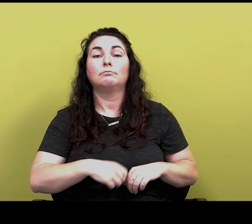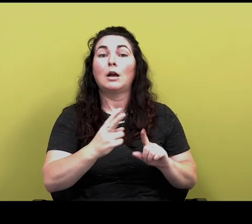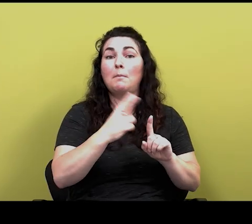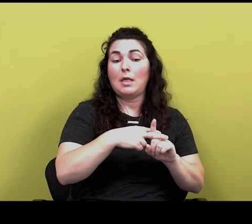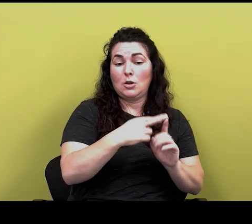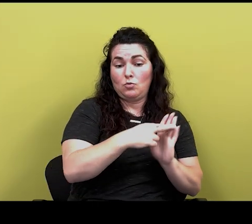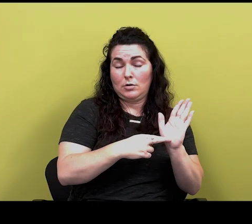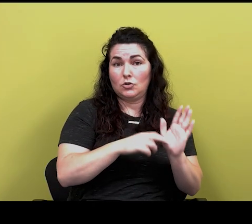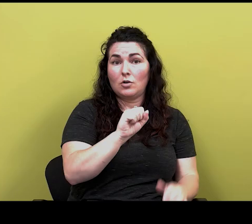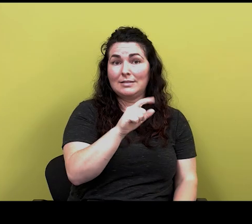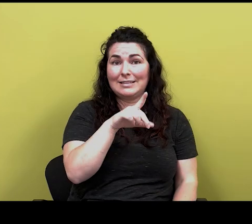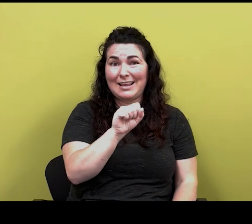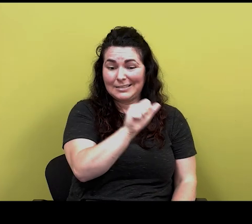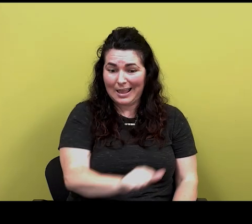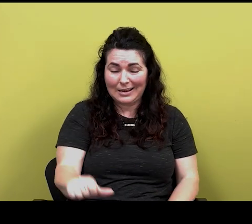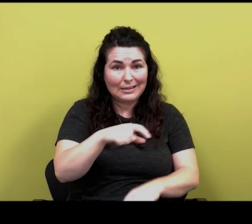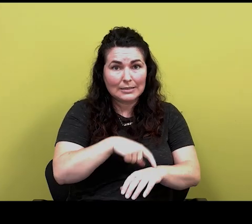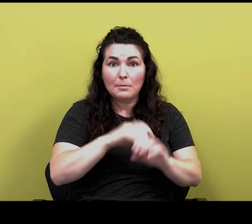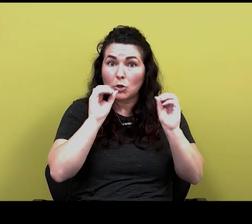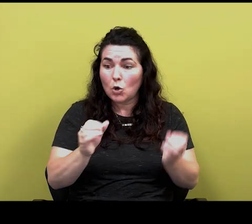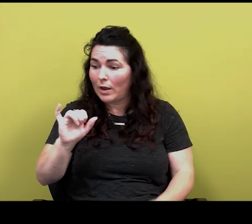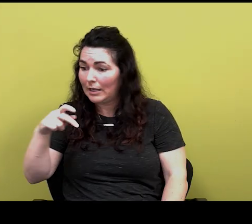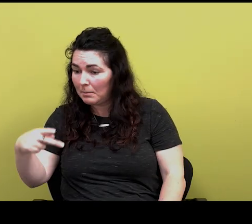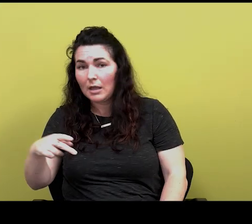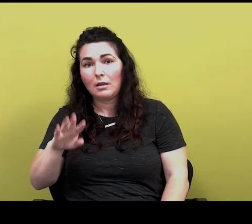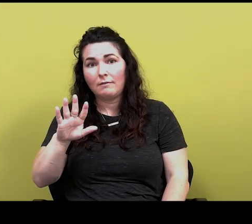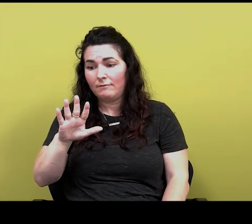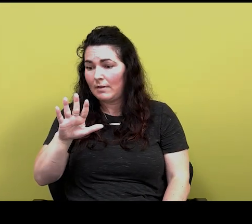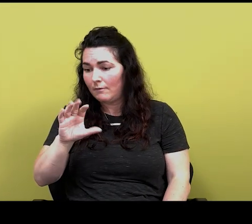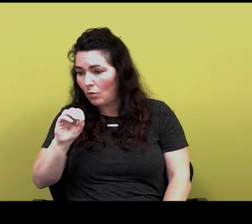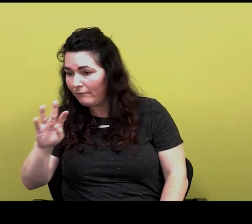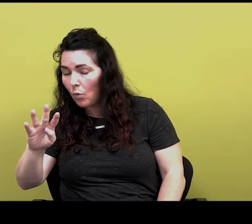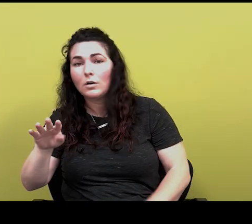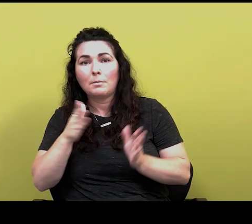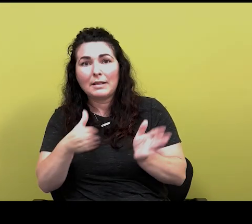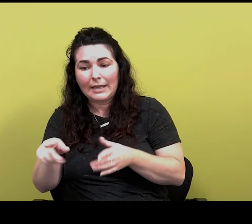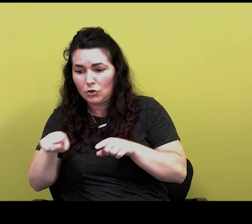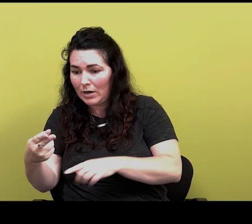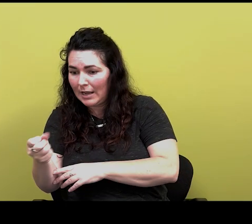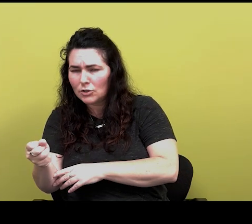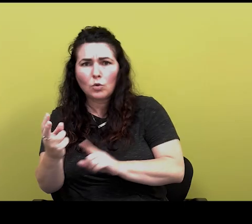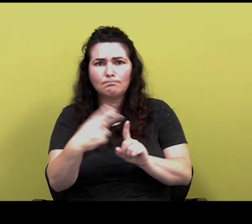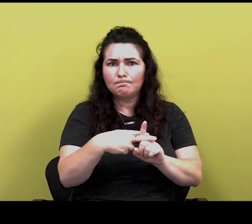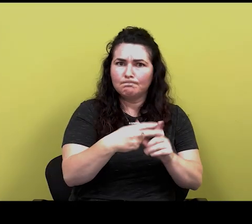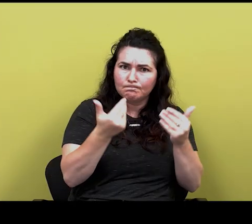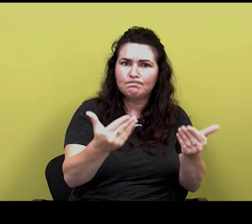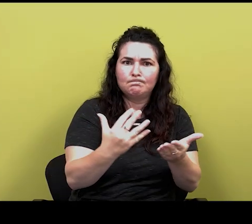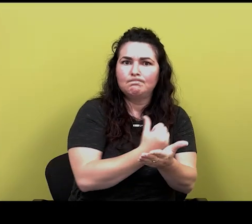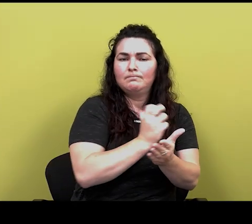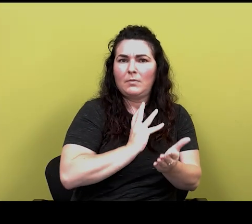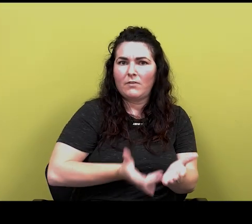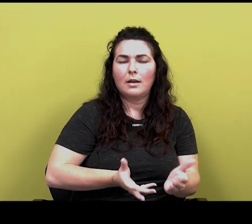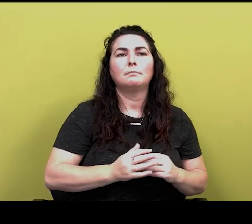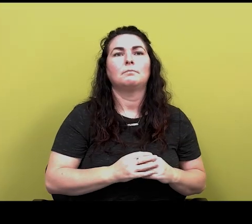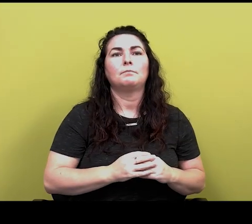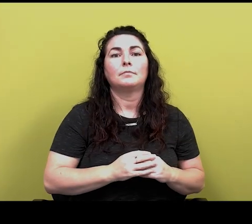with SLDS even if they did not have an IEP or 504 plan in high school. Registration can be started at any time, though